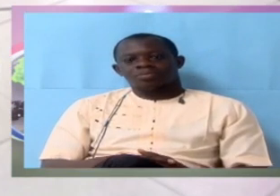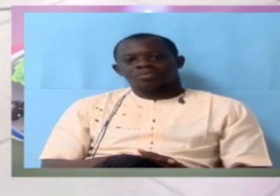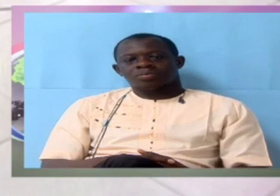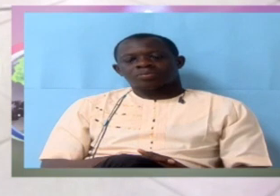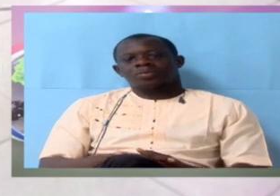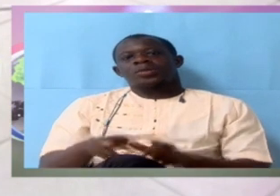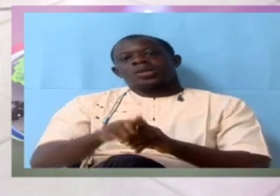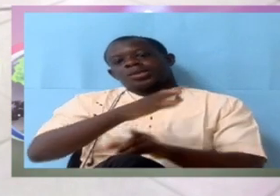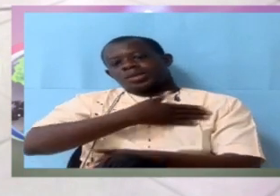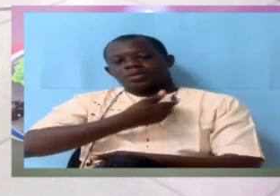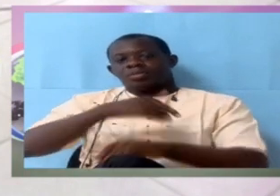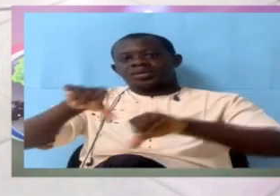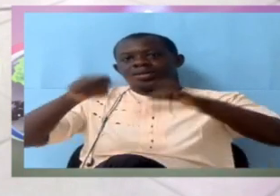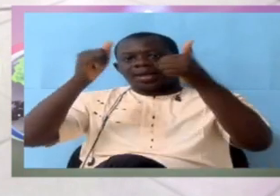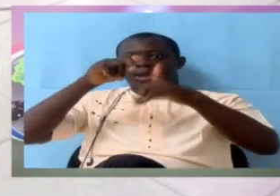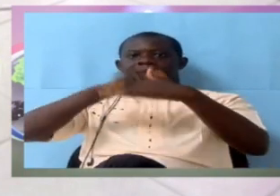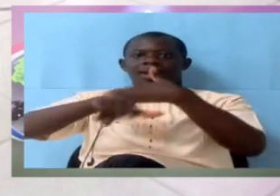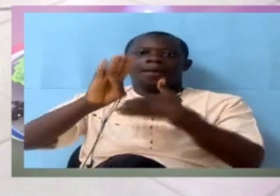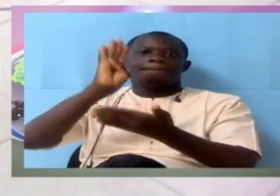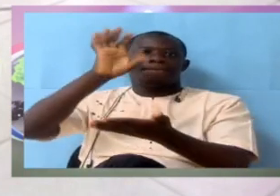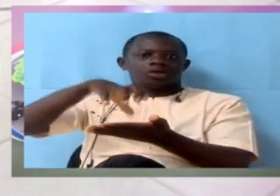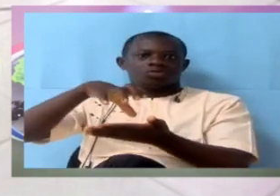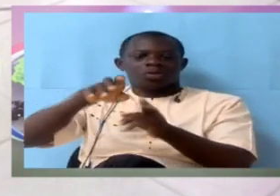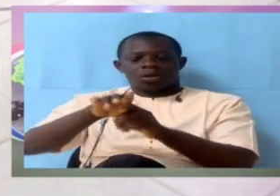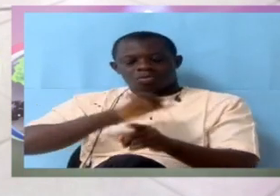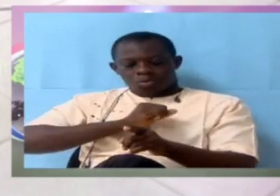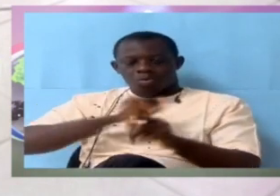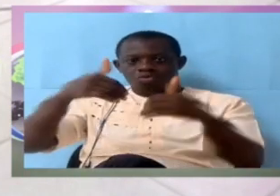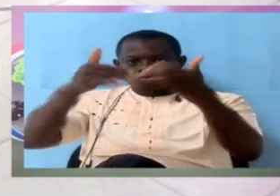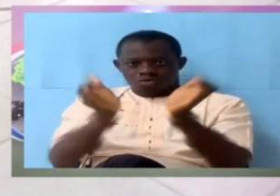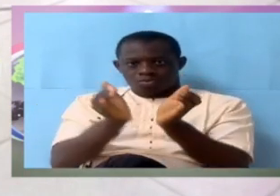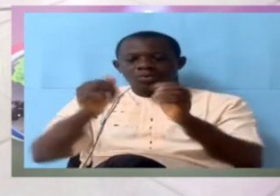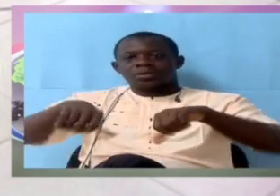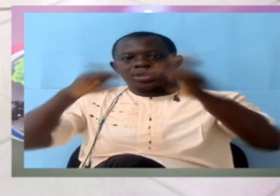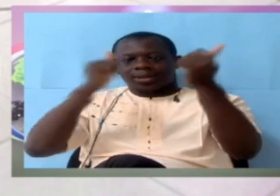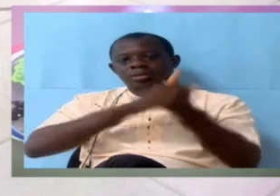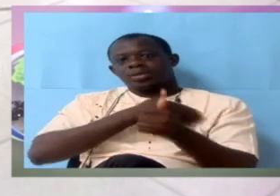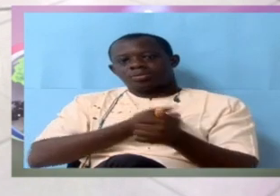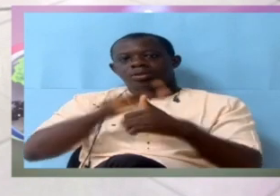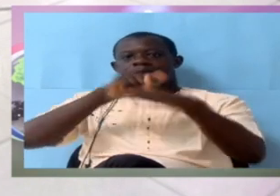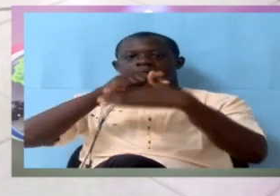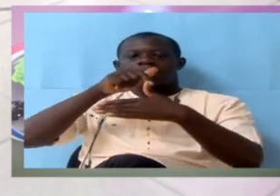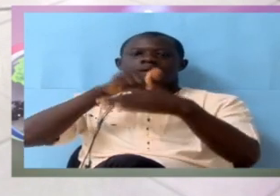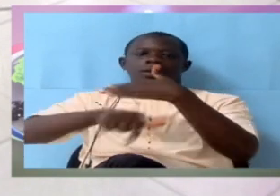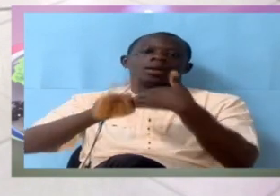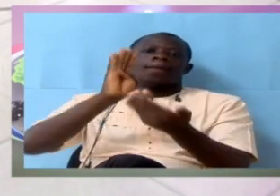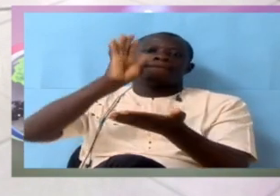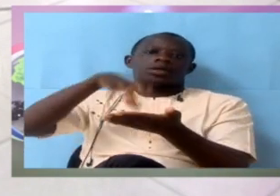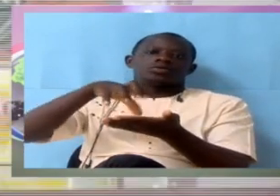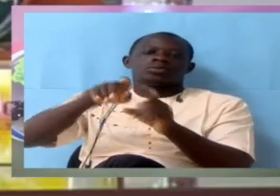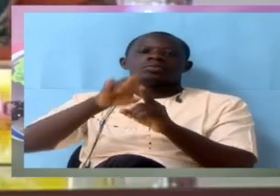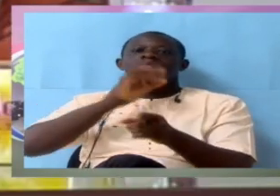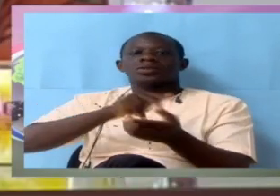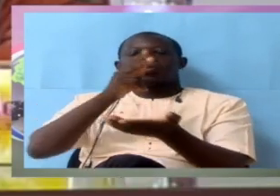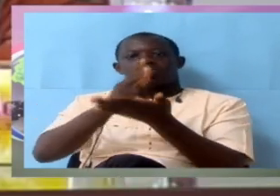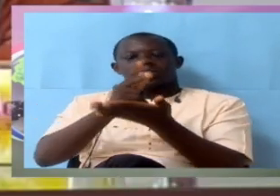Well, the treatment starts in Banjul. As for our batch, that's where we started the treatment, in Banjul. Mr. Witness, can I